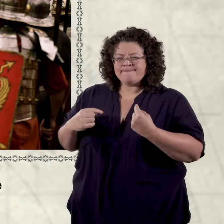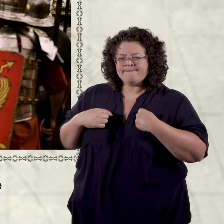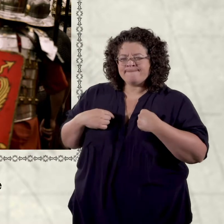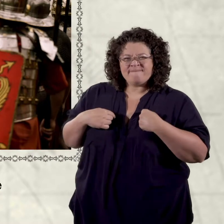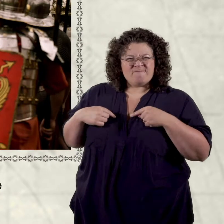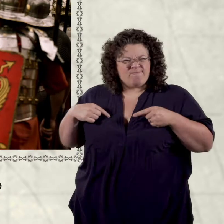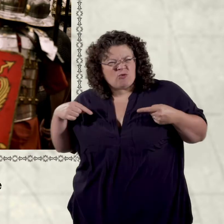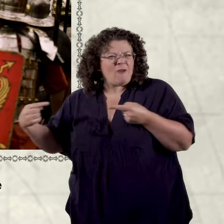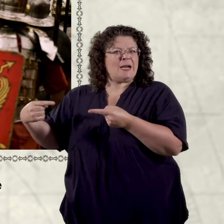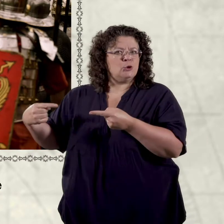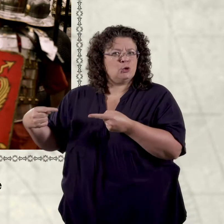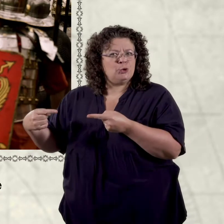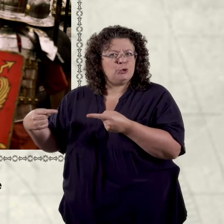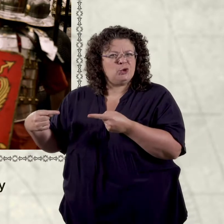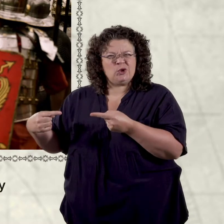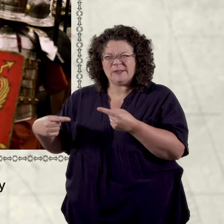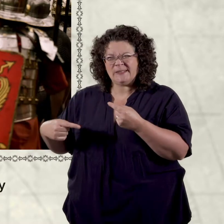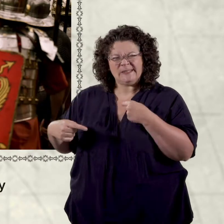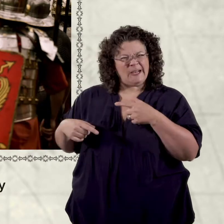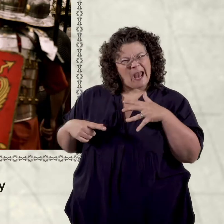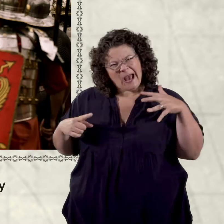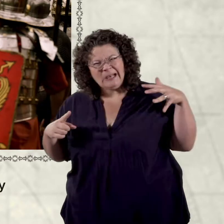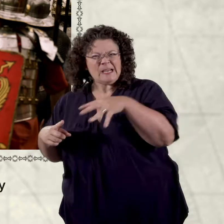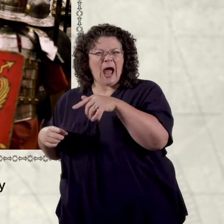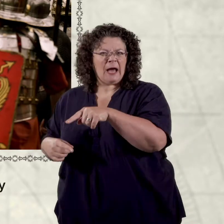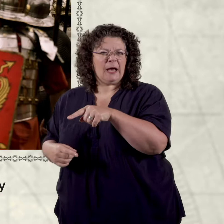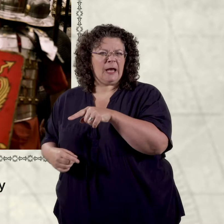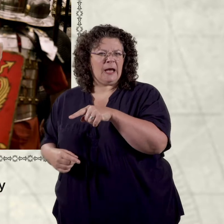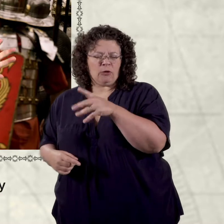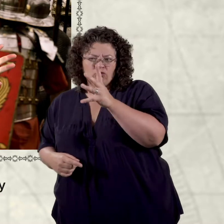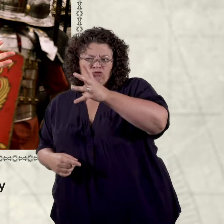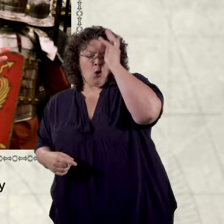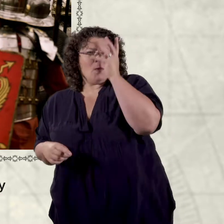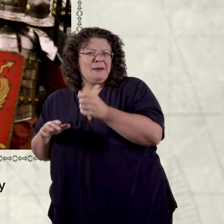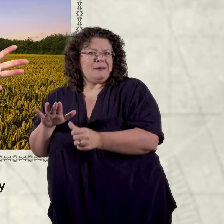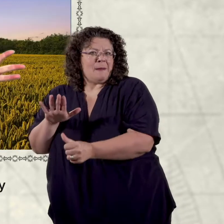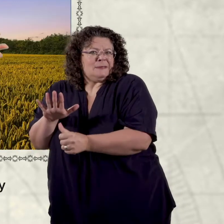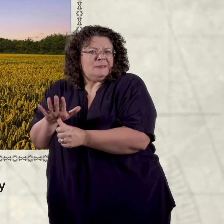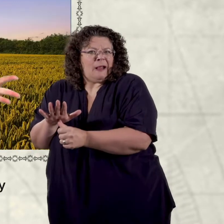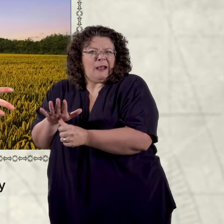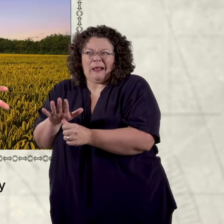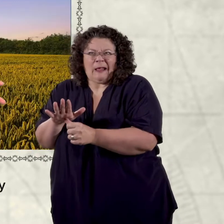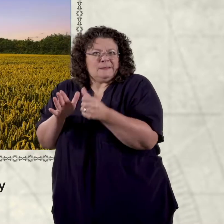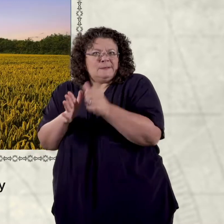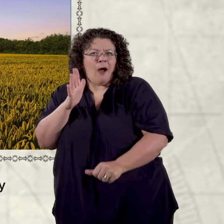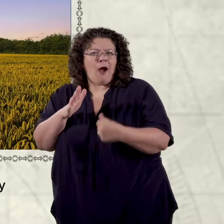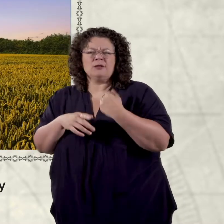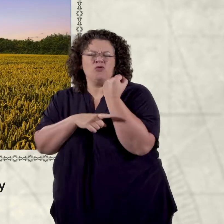for me to get my revenge, to attack the Roman capital city and to start a revolution.